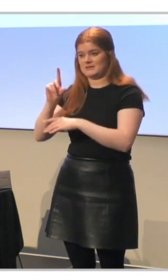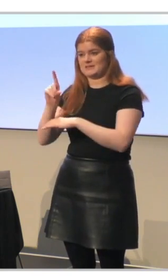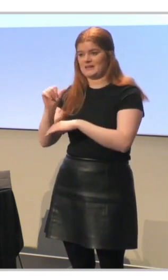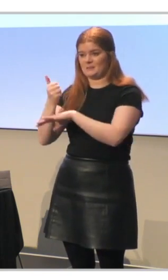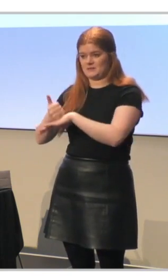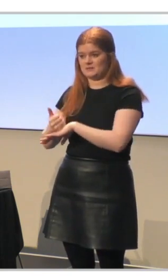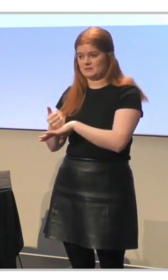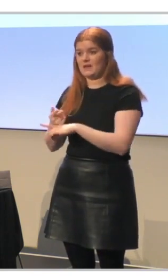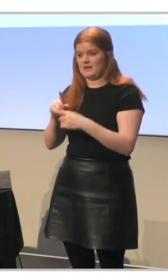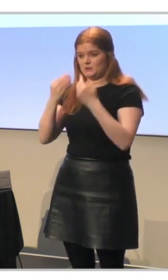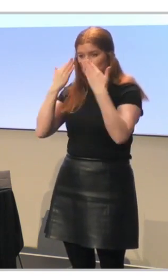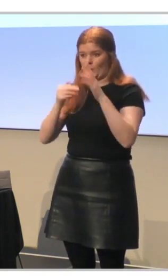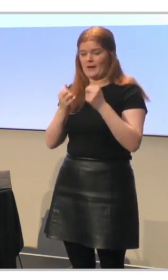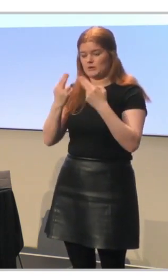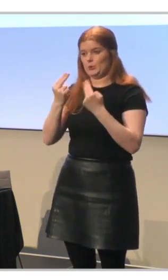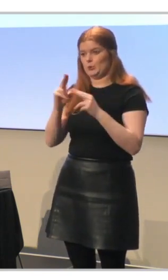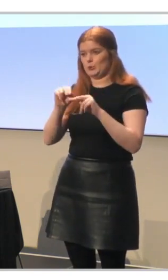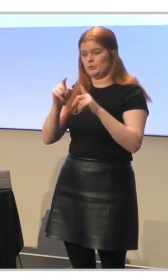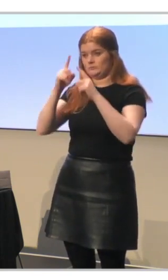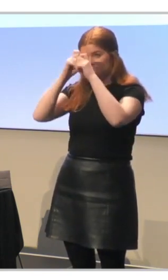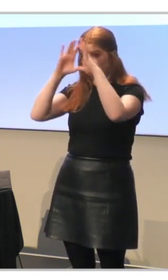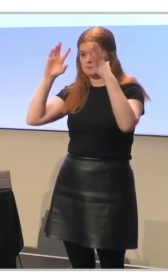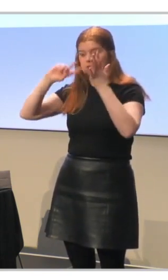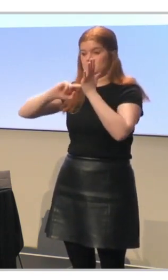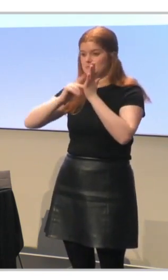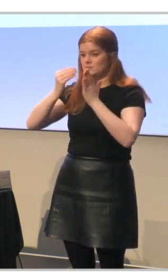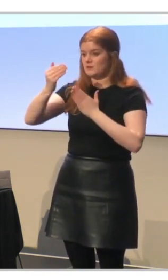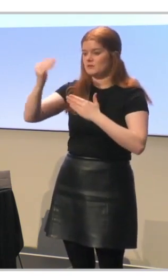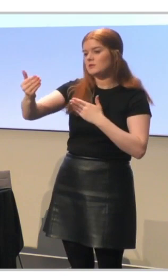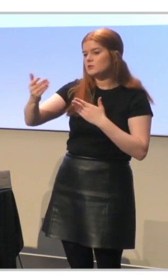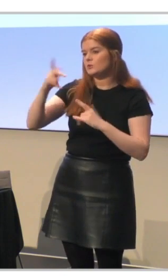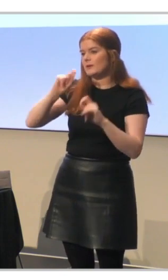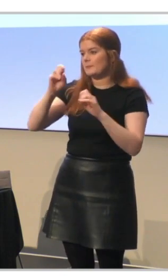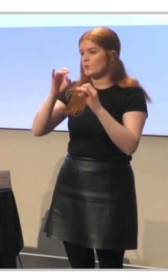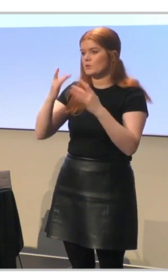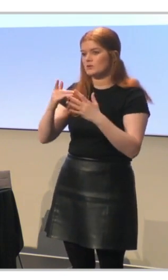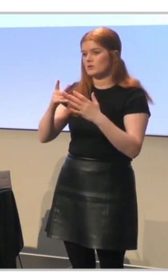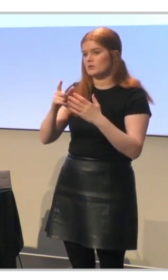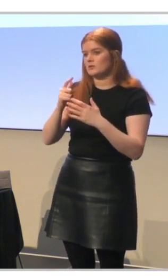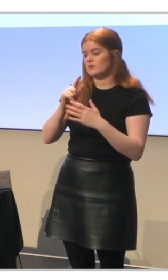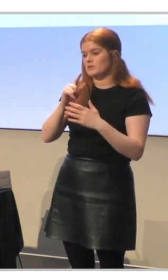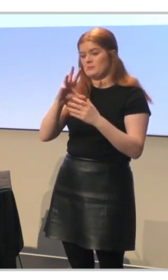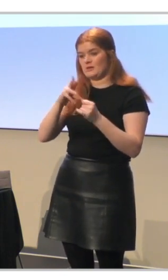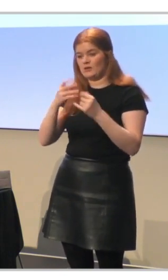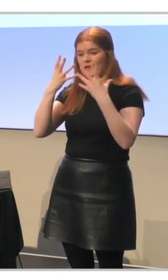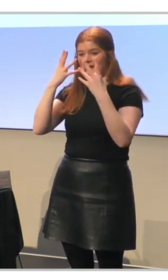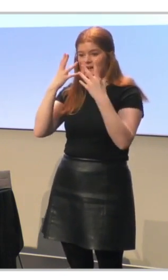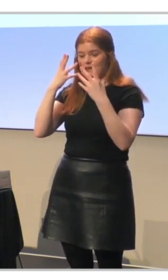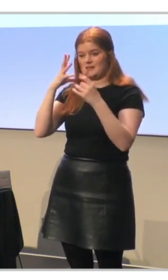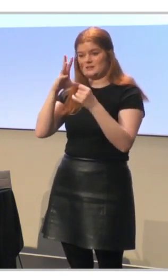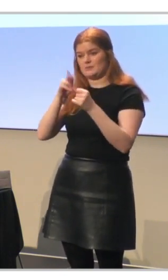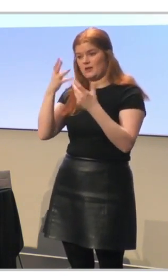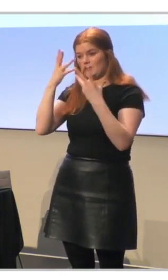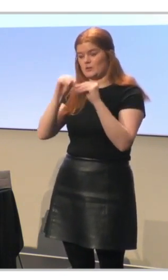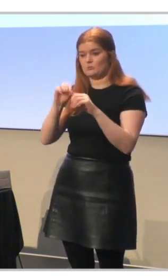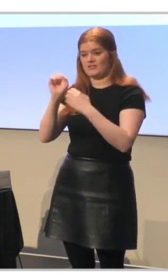a new comprehensive forecasting model to estimate and predict the demand for special education provision for the